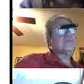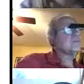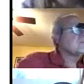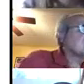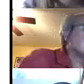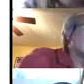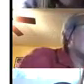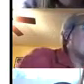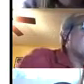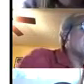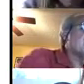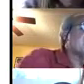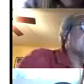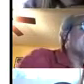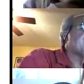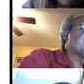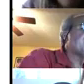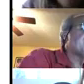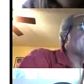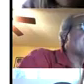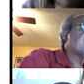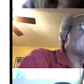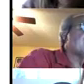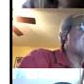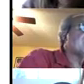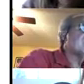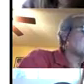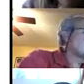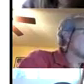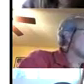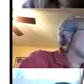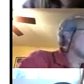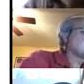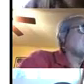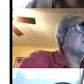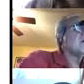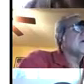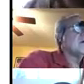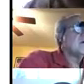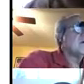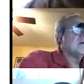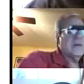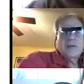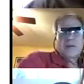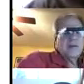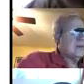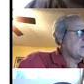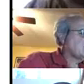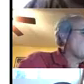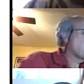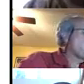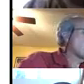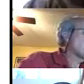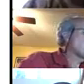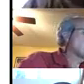Jesus experienced religious oppression, death, and disability. So this